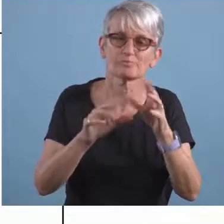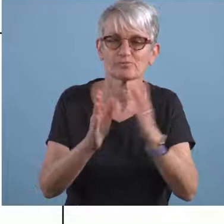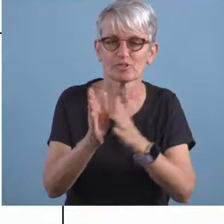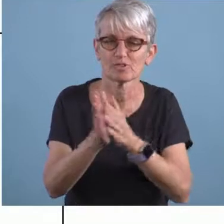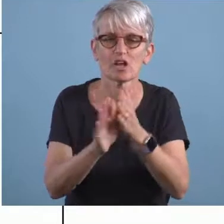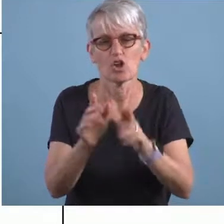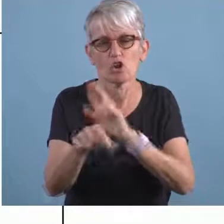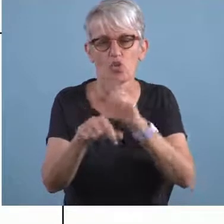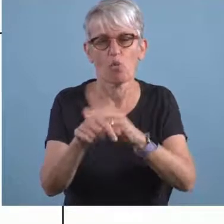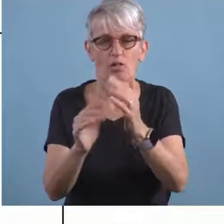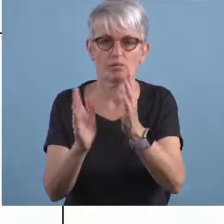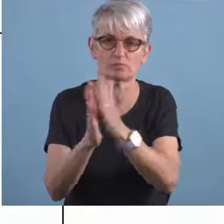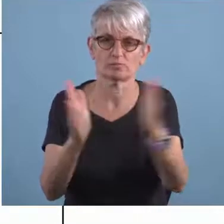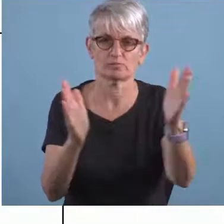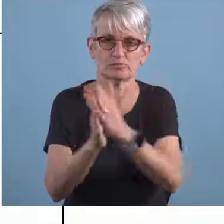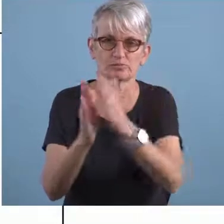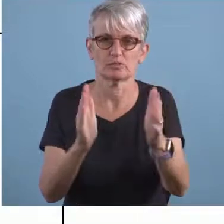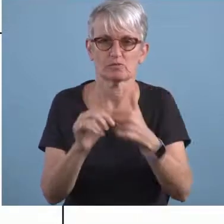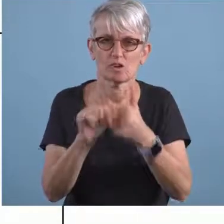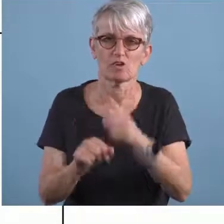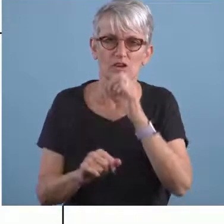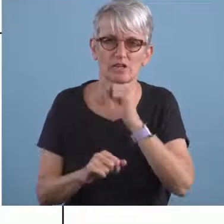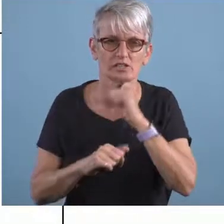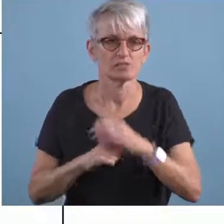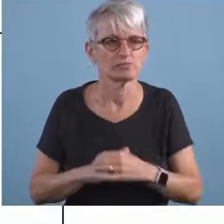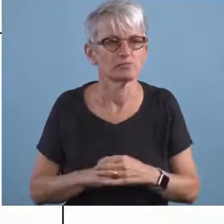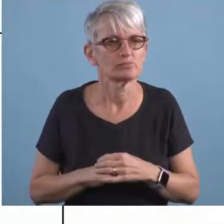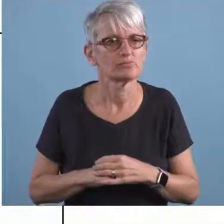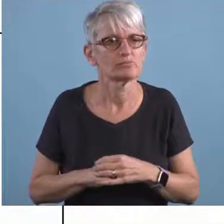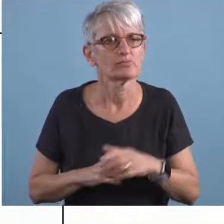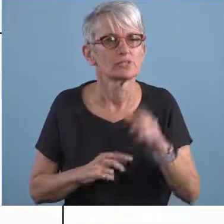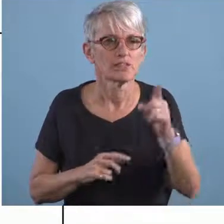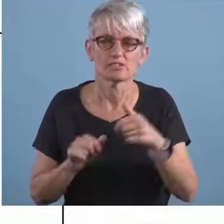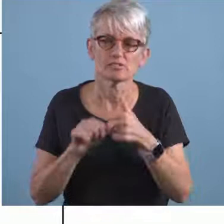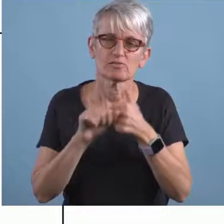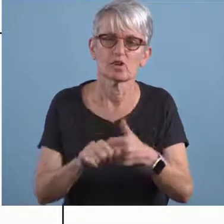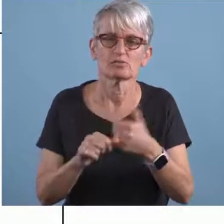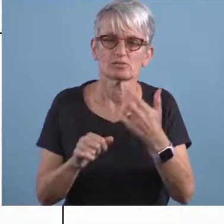by age. And that's judged according to the